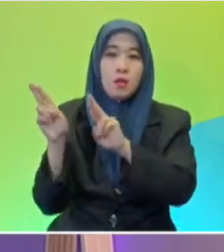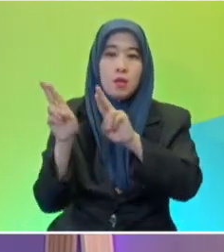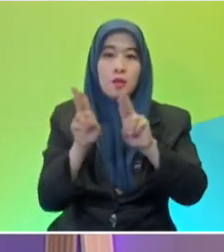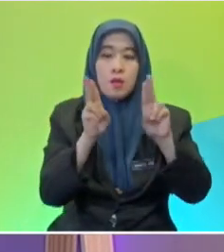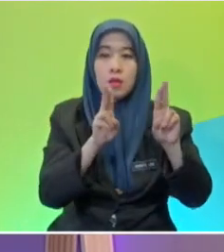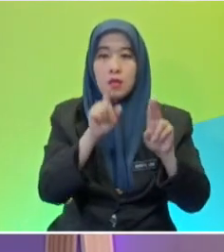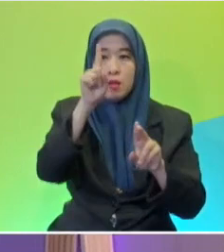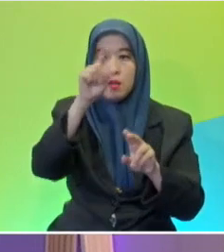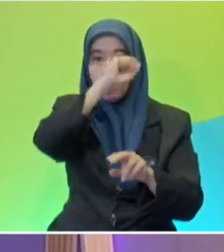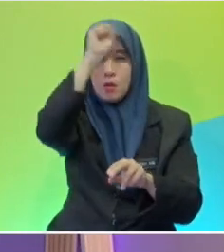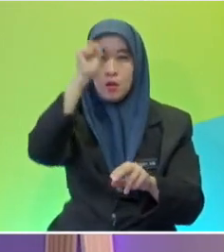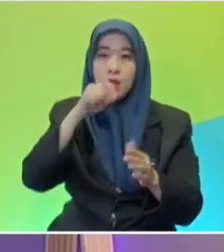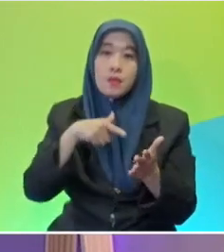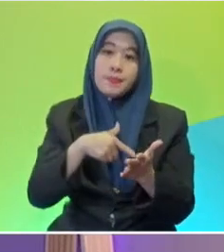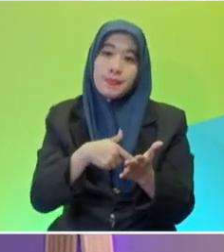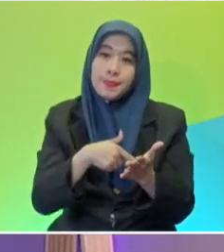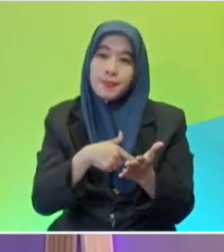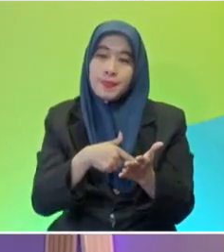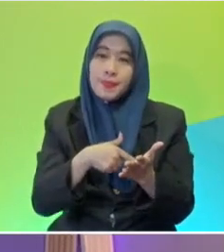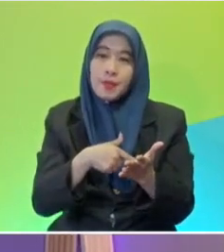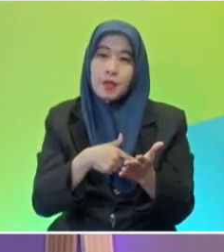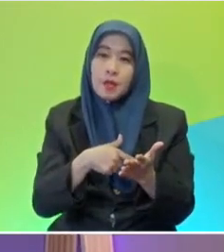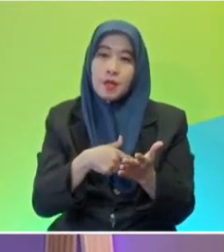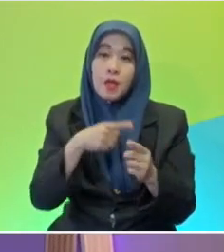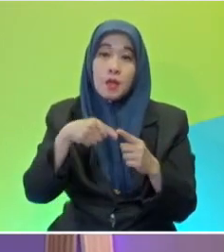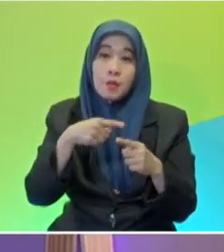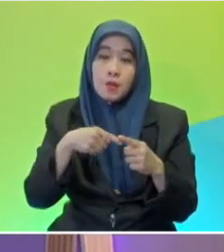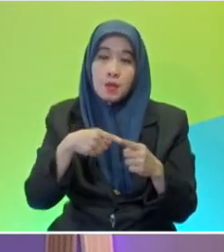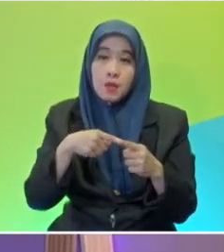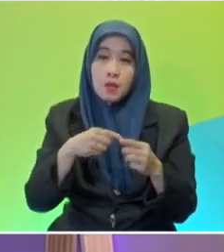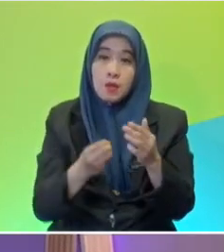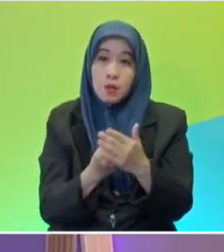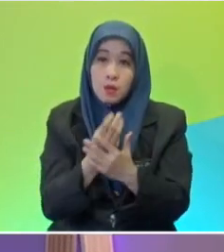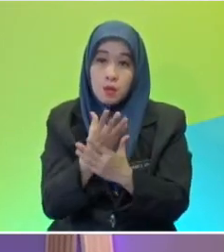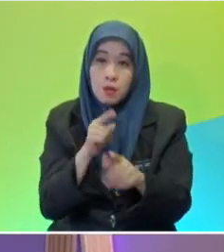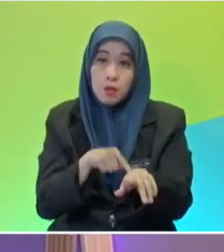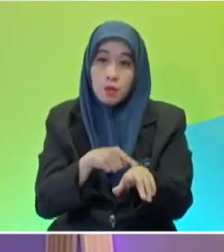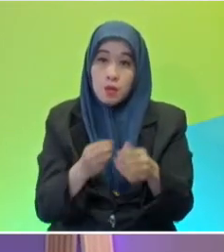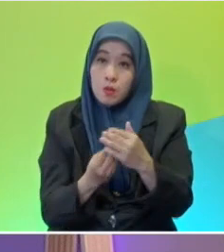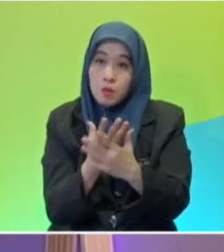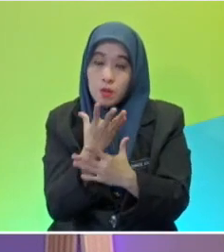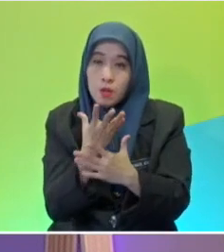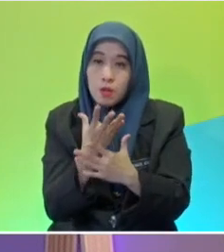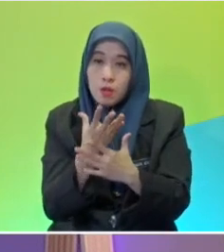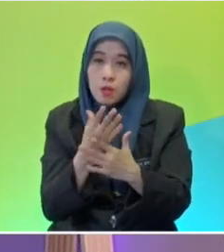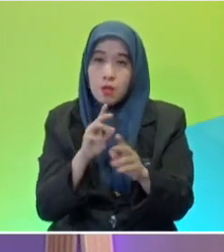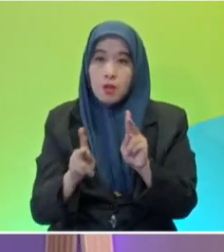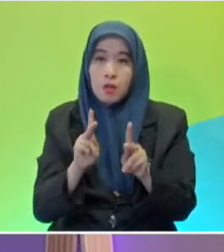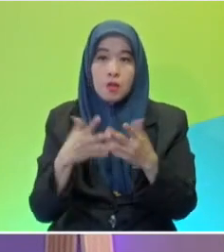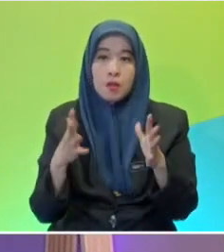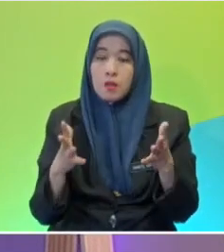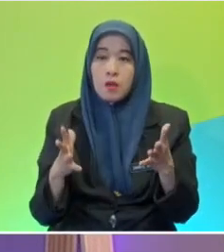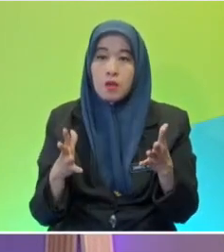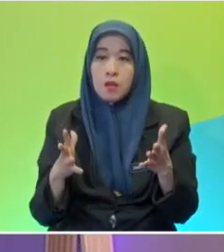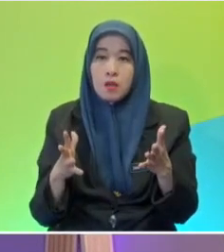One more question for you. Okay. Okay. When they growing time, Okay, when there's no seedling,